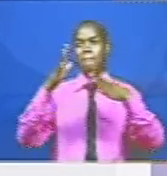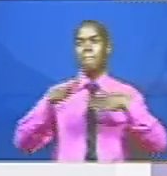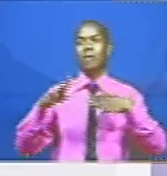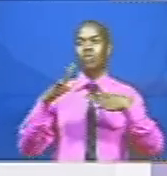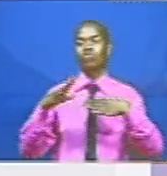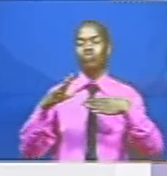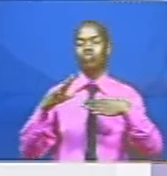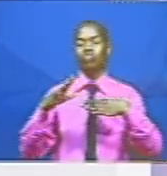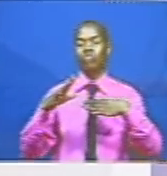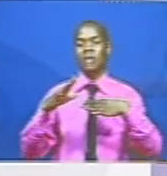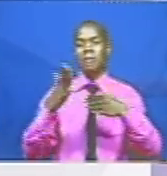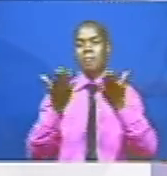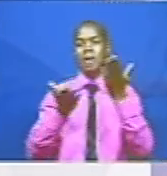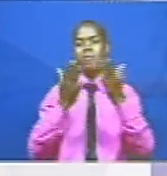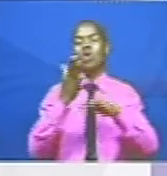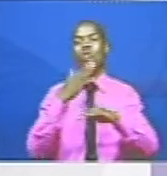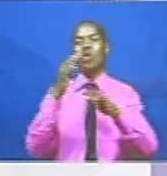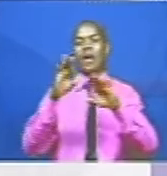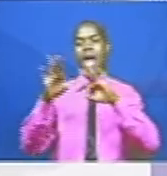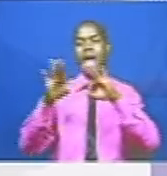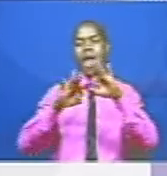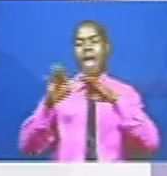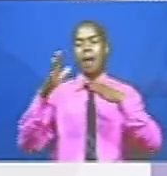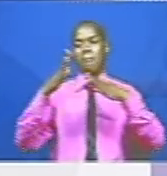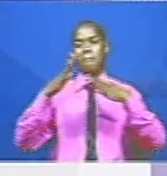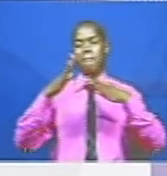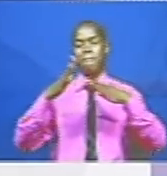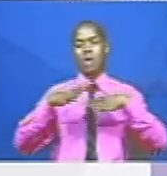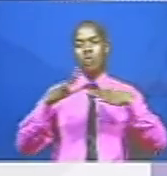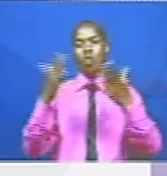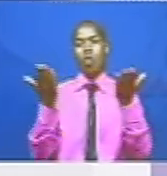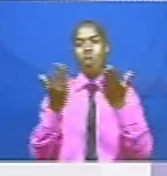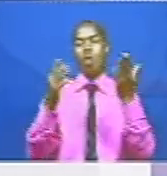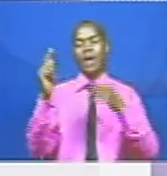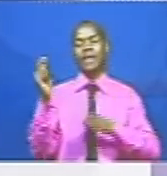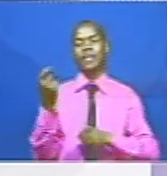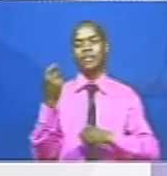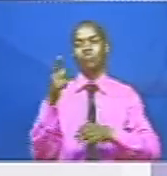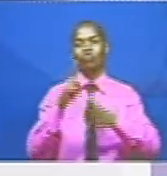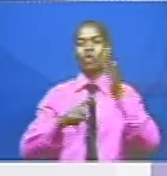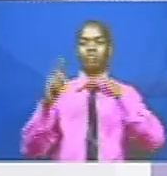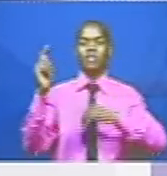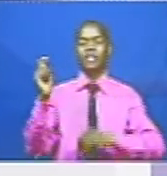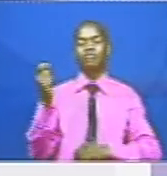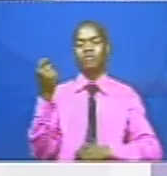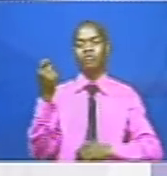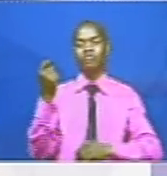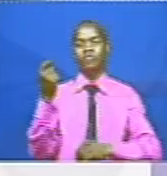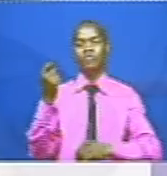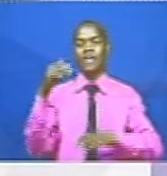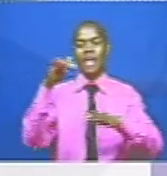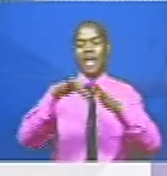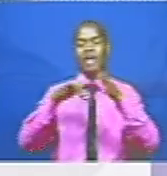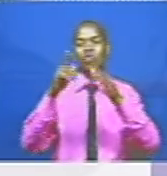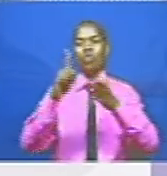first time. You want to explain to a client, where is Kenya? What is Kenya? What is in Kenya? you realize it gives